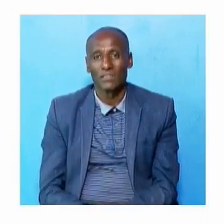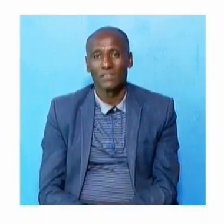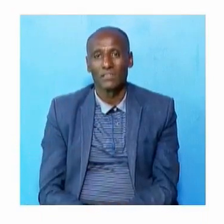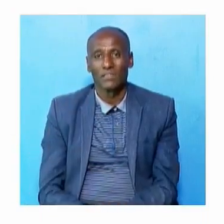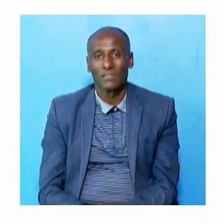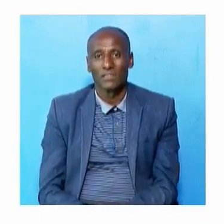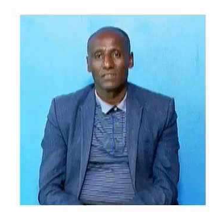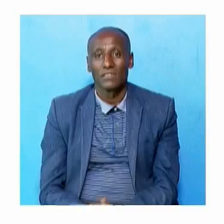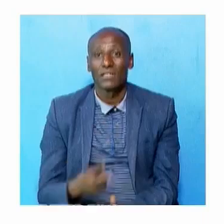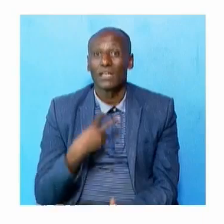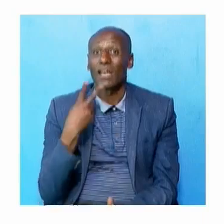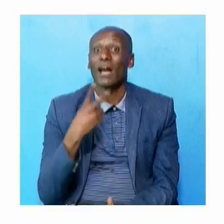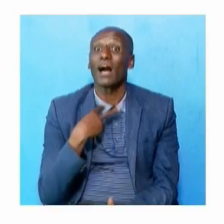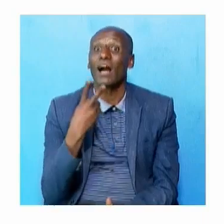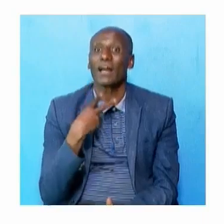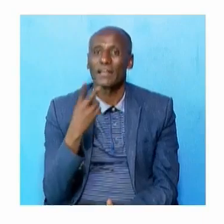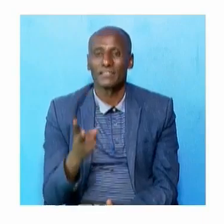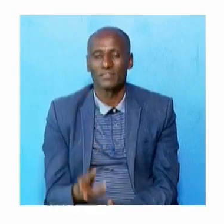rang.